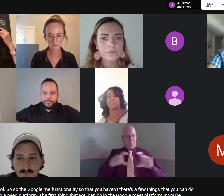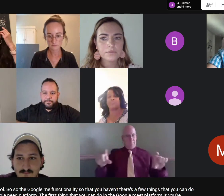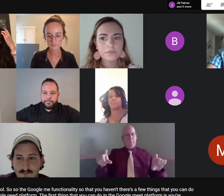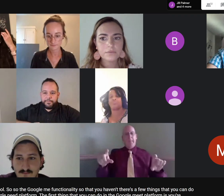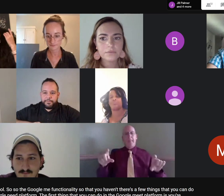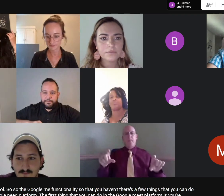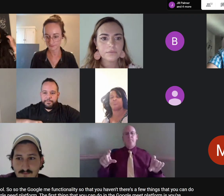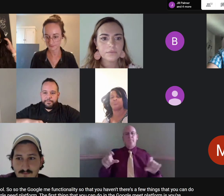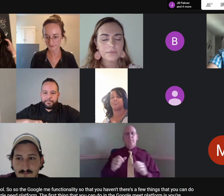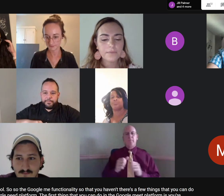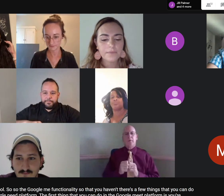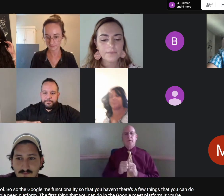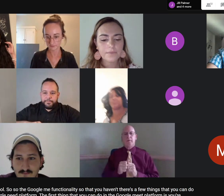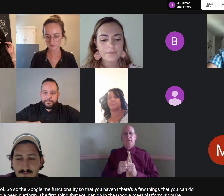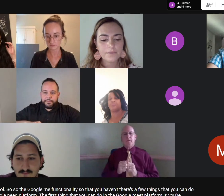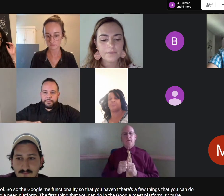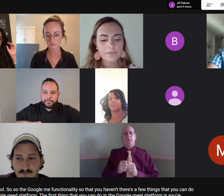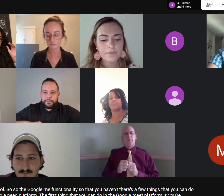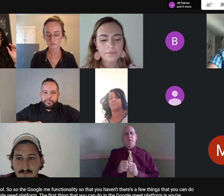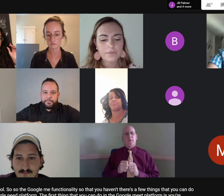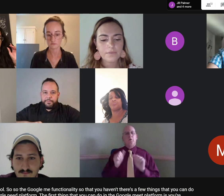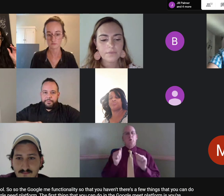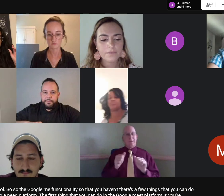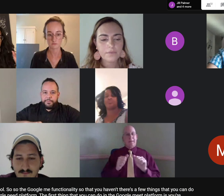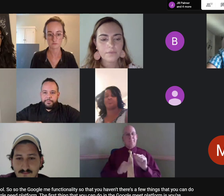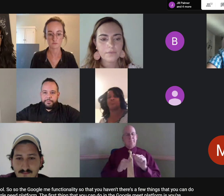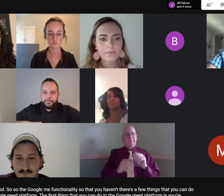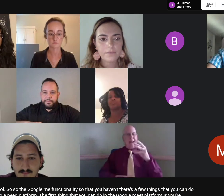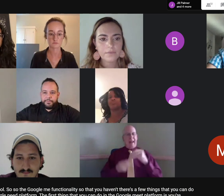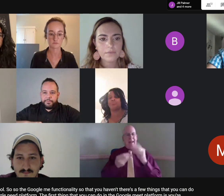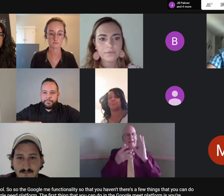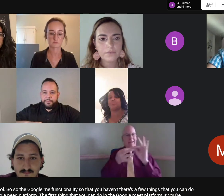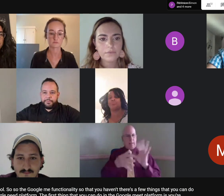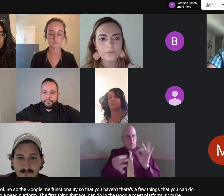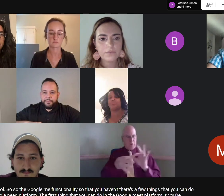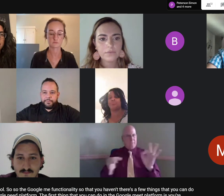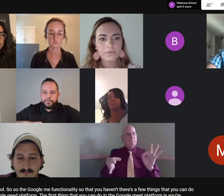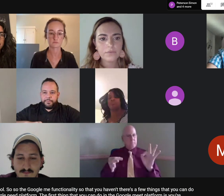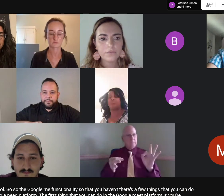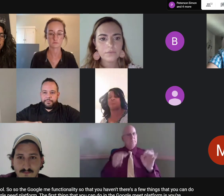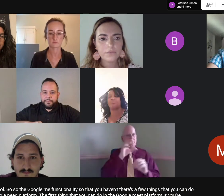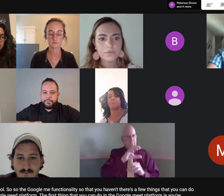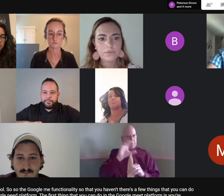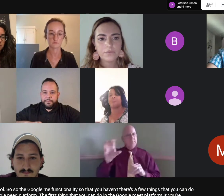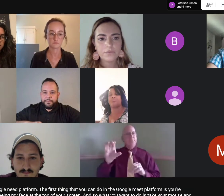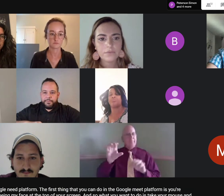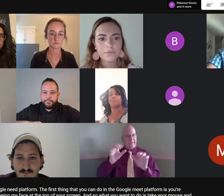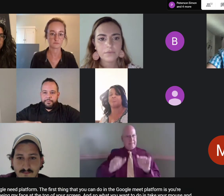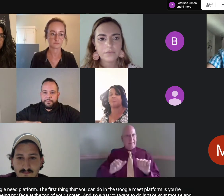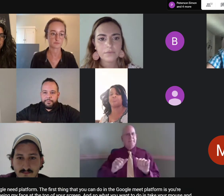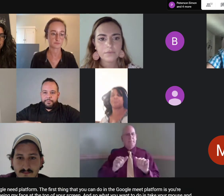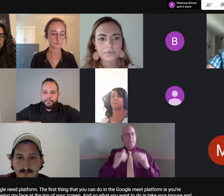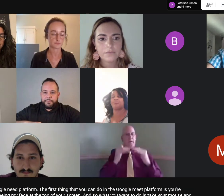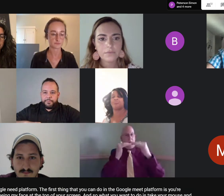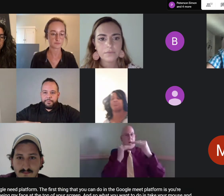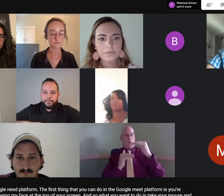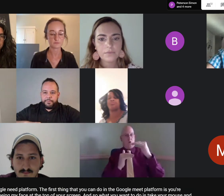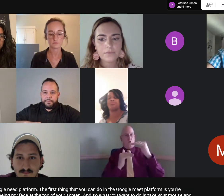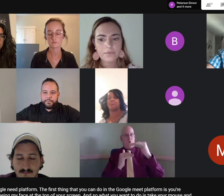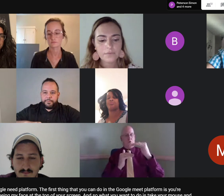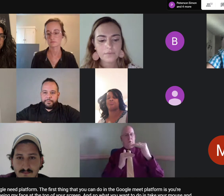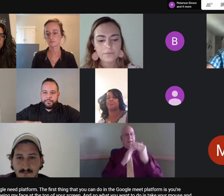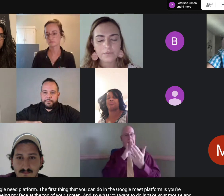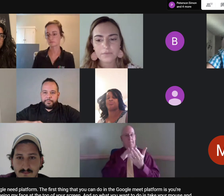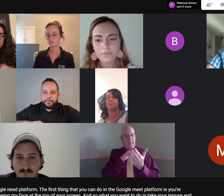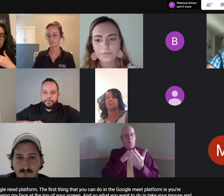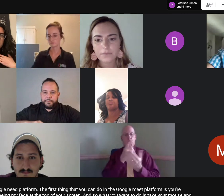button that says Turn on Caption. So there are a few buttons that you see. So right underneath at the very center,